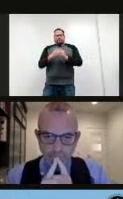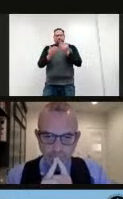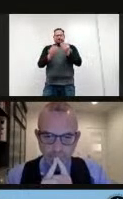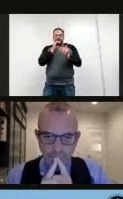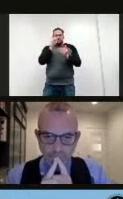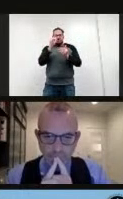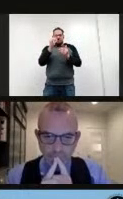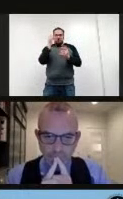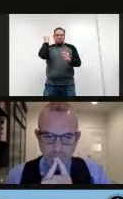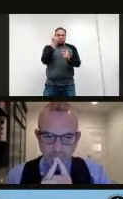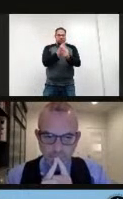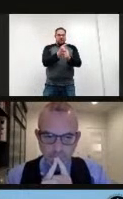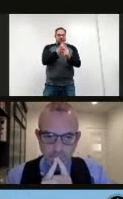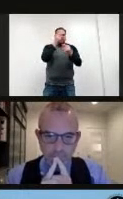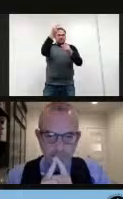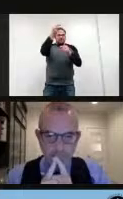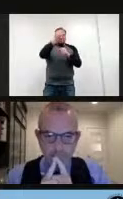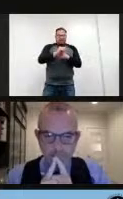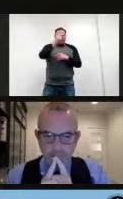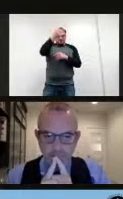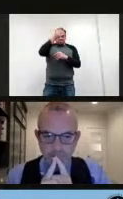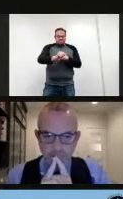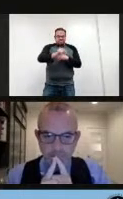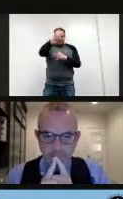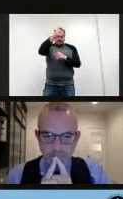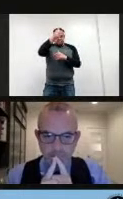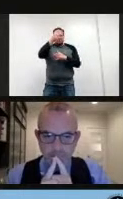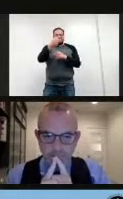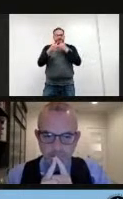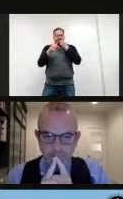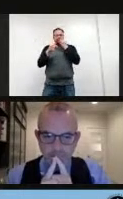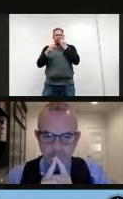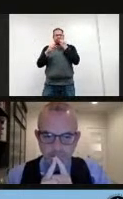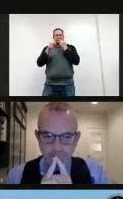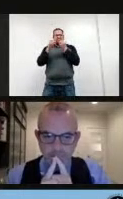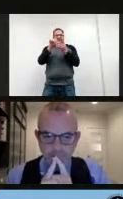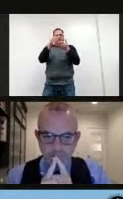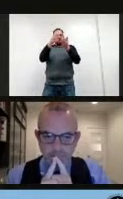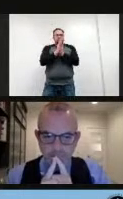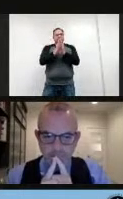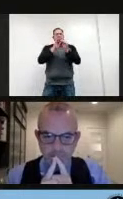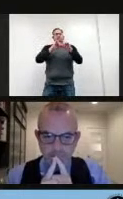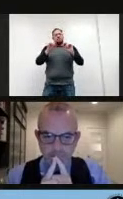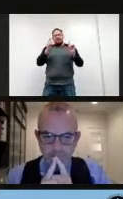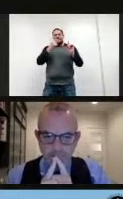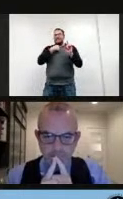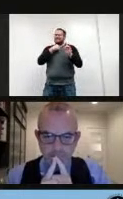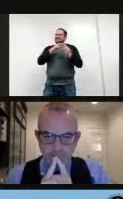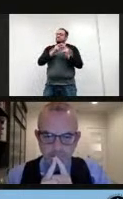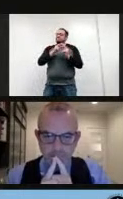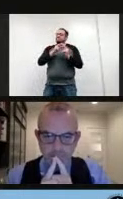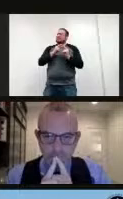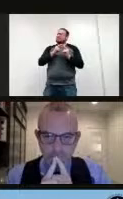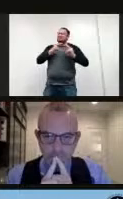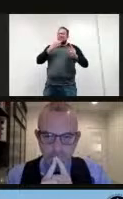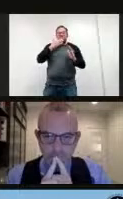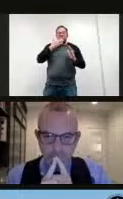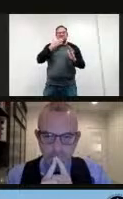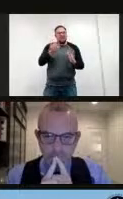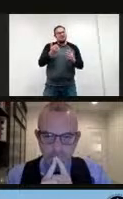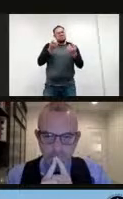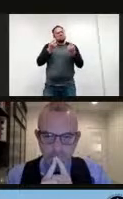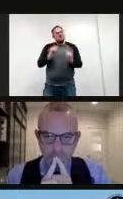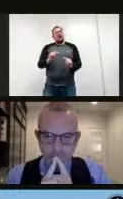in that exact place in the profile as requested by the board director, but I did my very best to try to incorporate